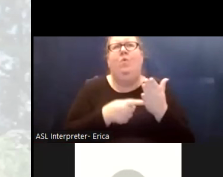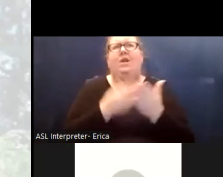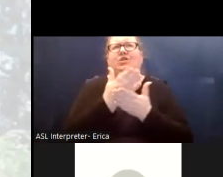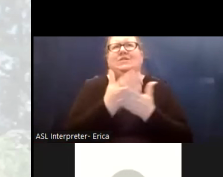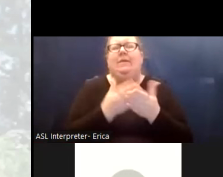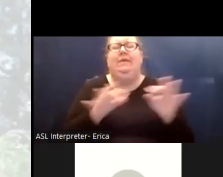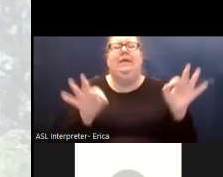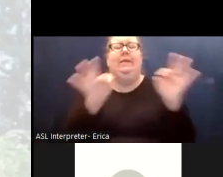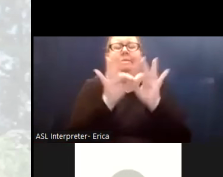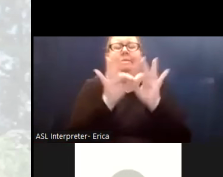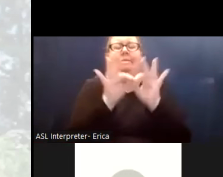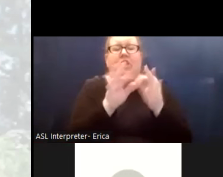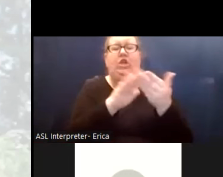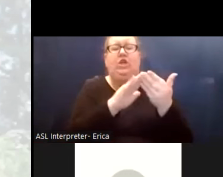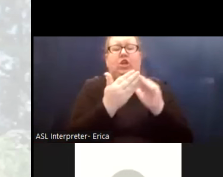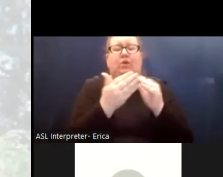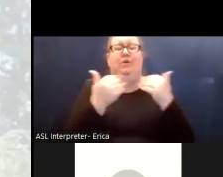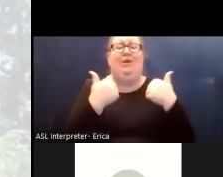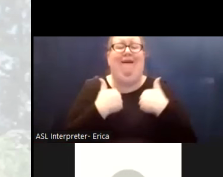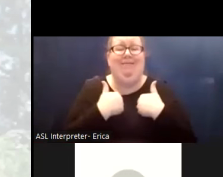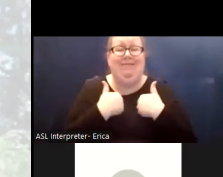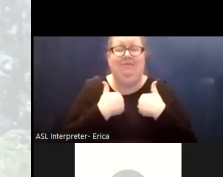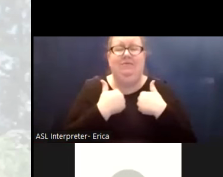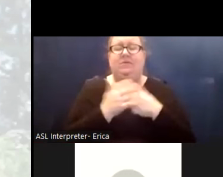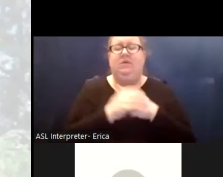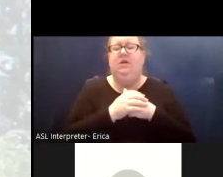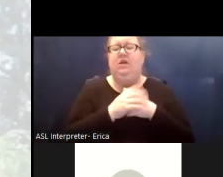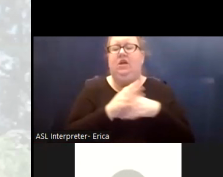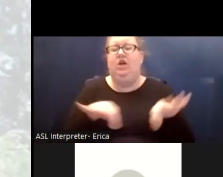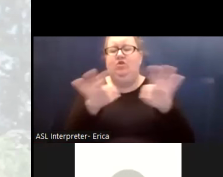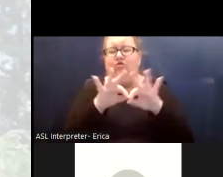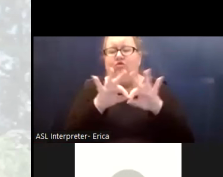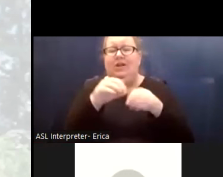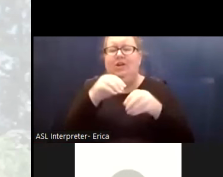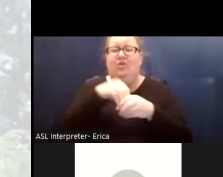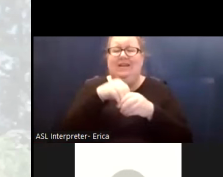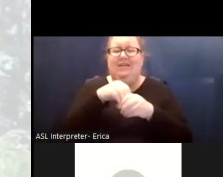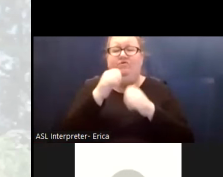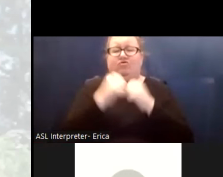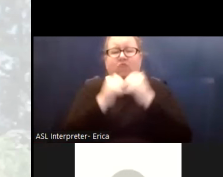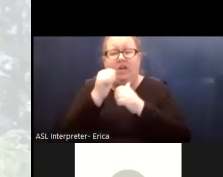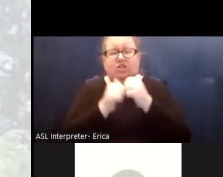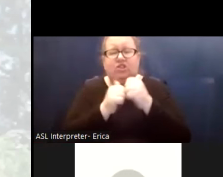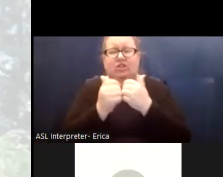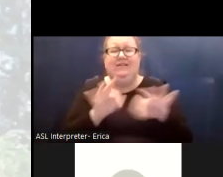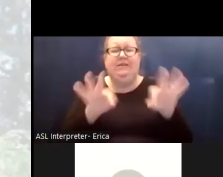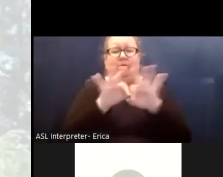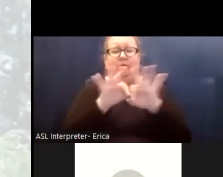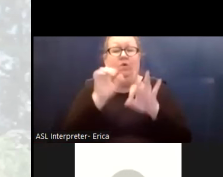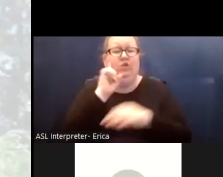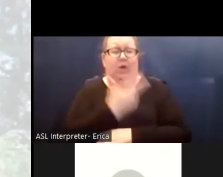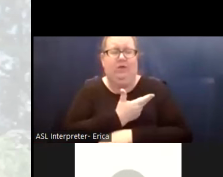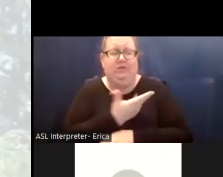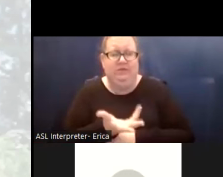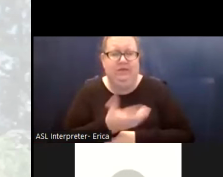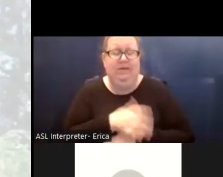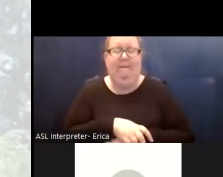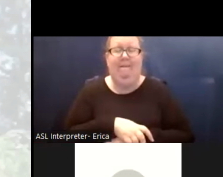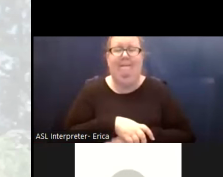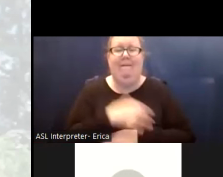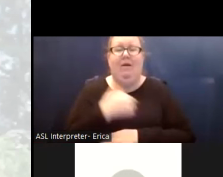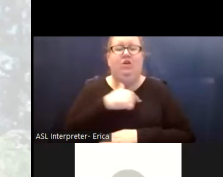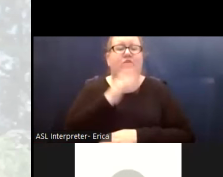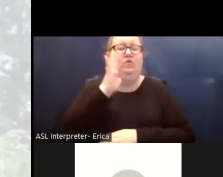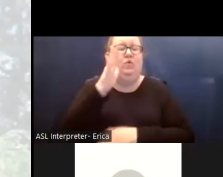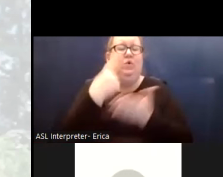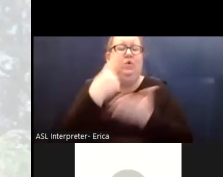important community assets and critical infrastructure that is important to us. So we're going to